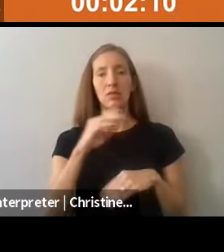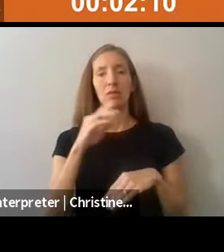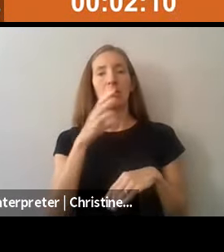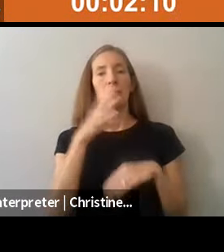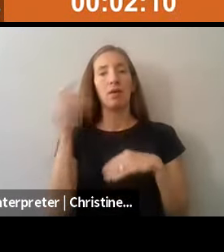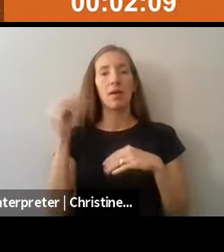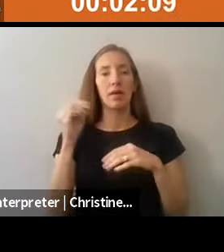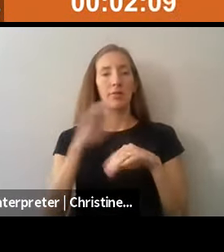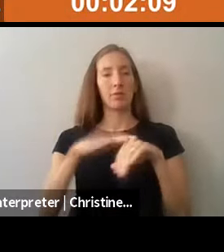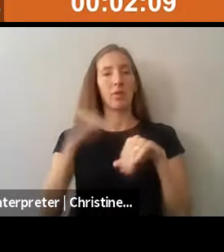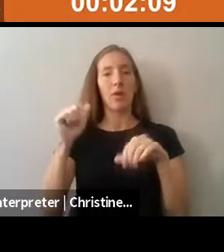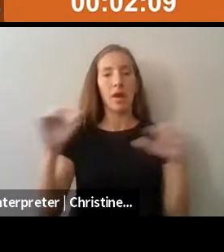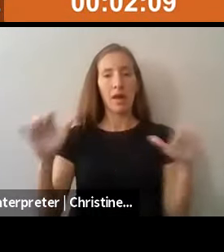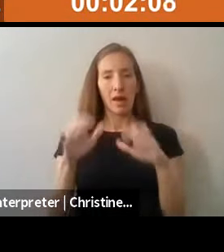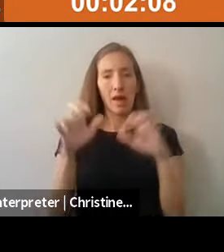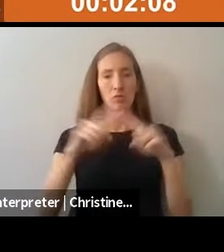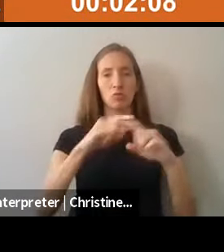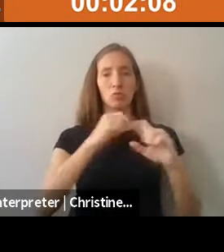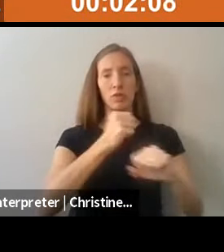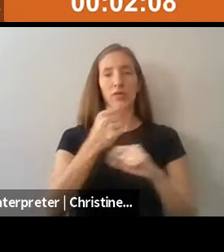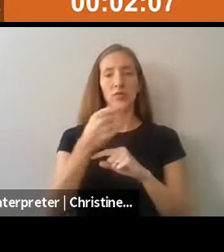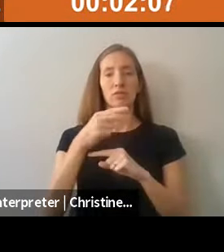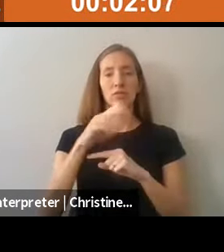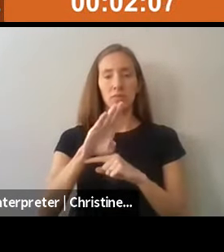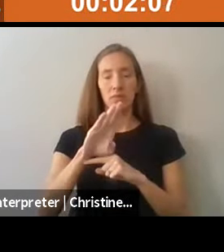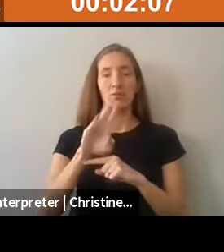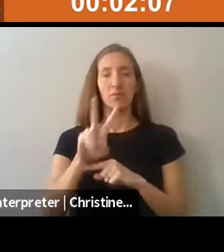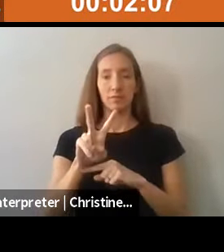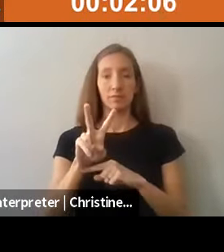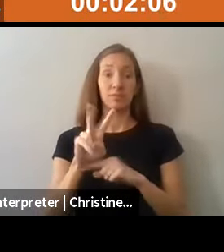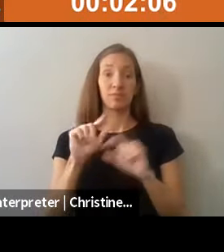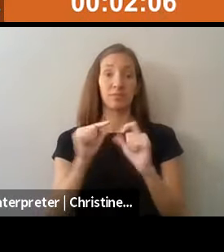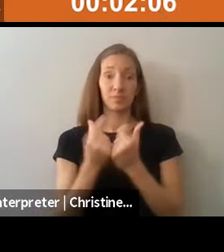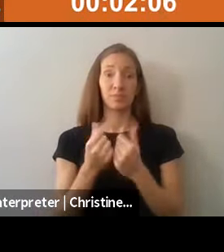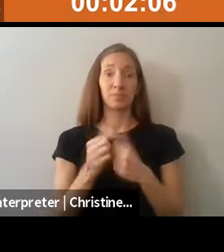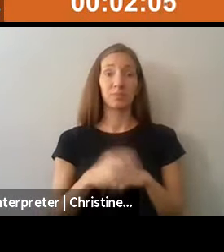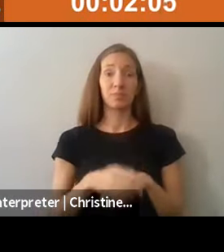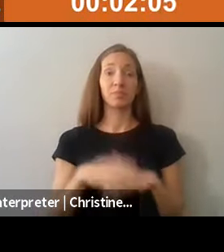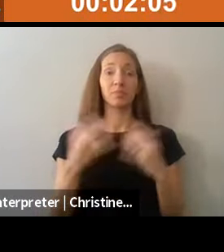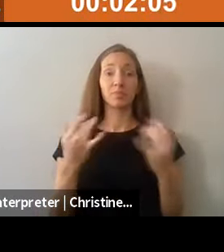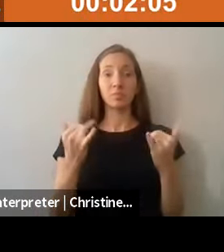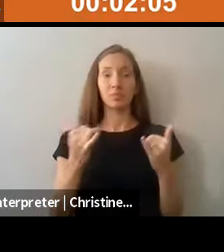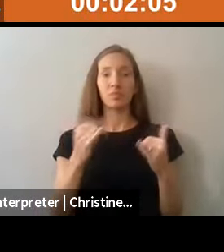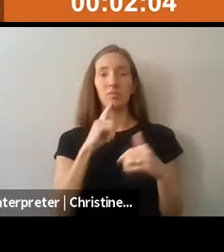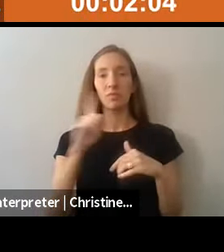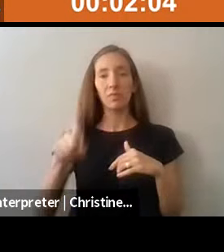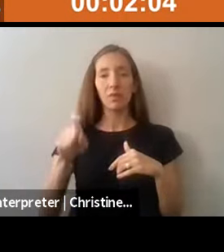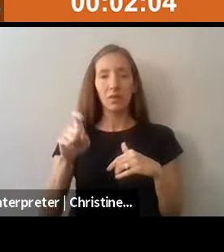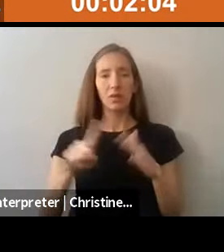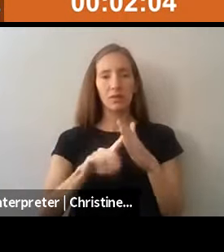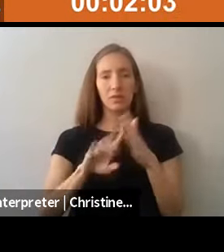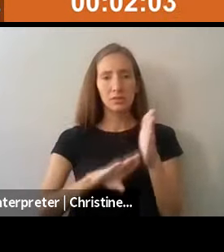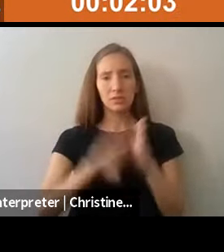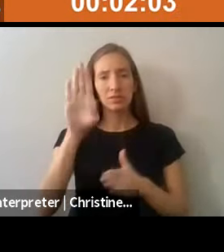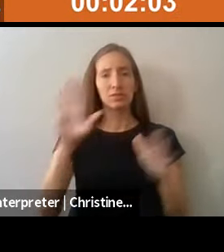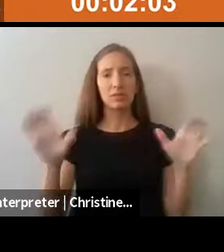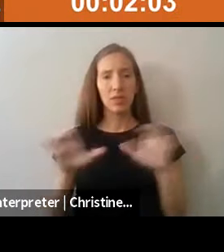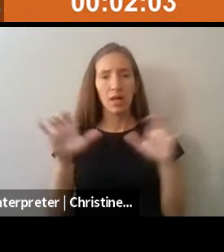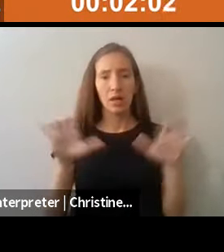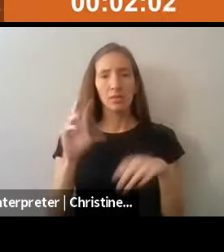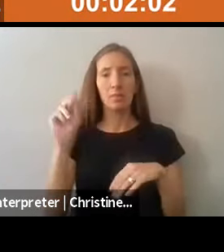2025. Today, what is quite needed is an acceleration of action, of political will, and an increase in